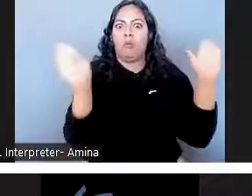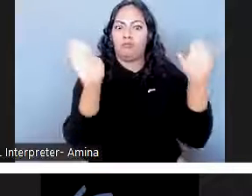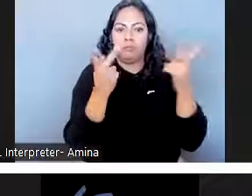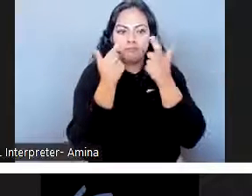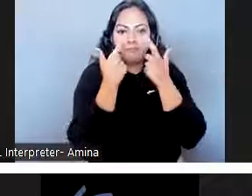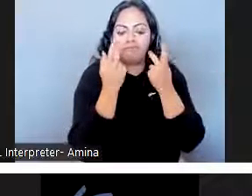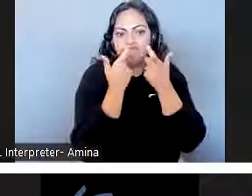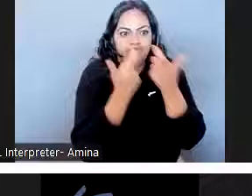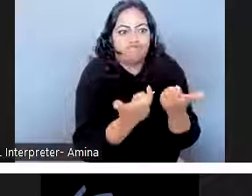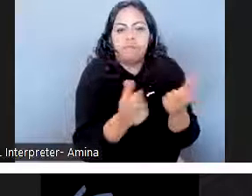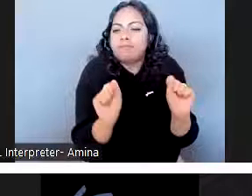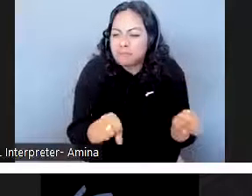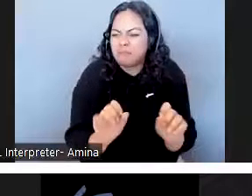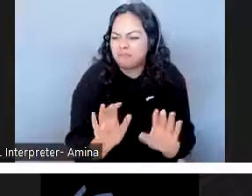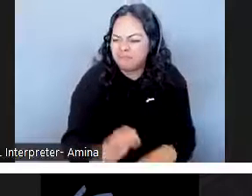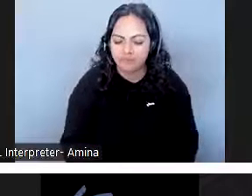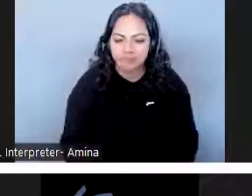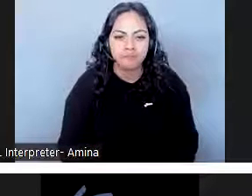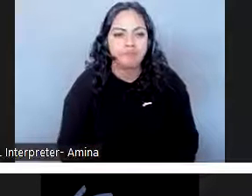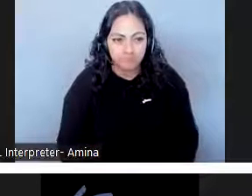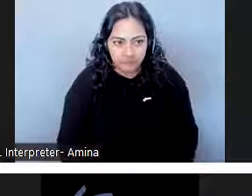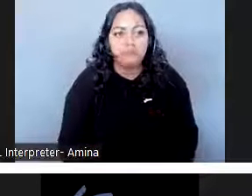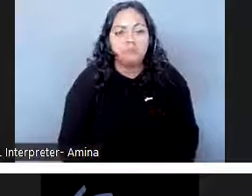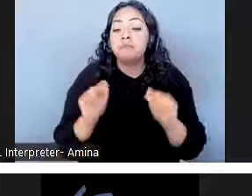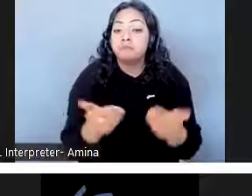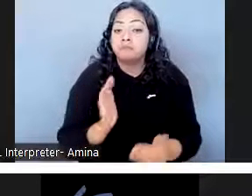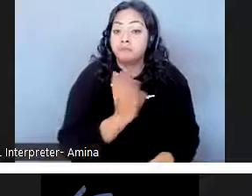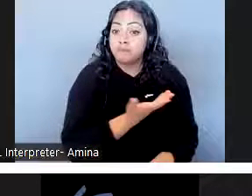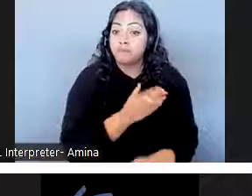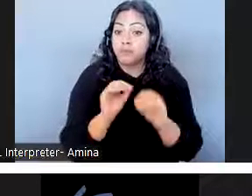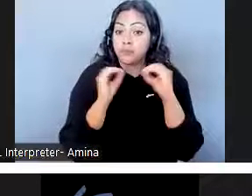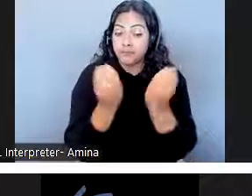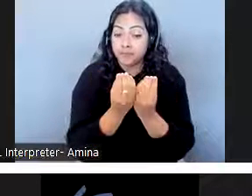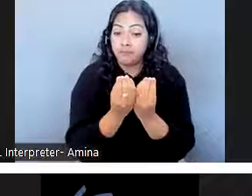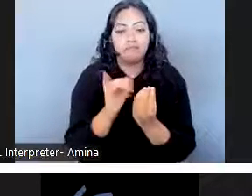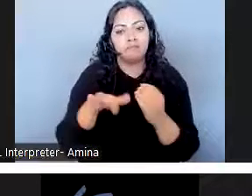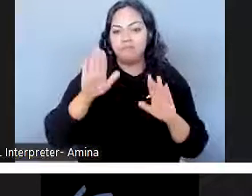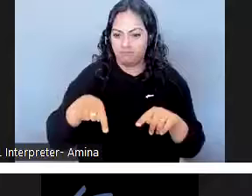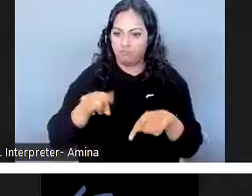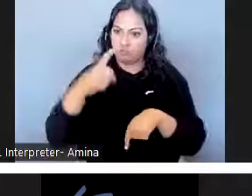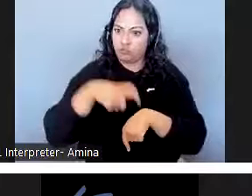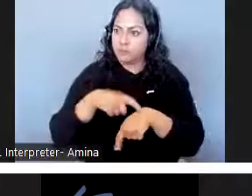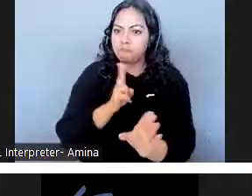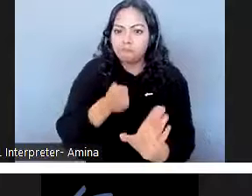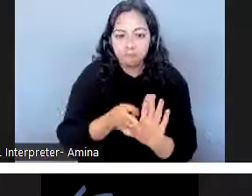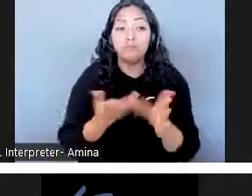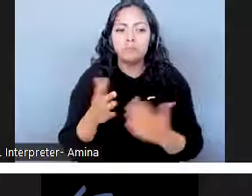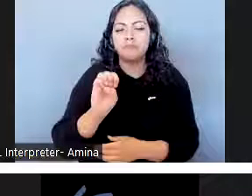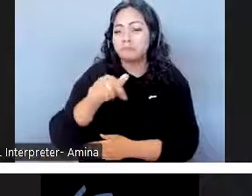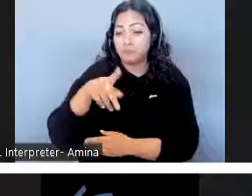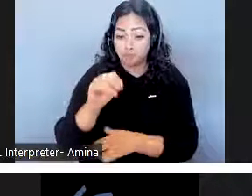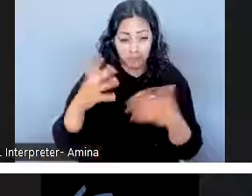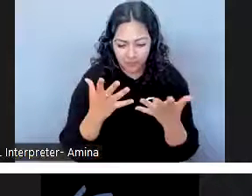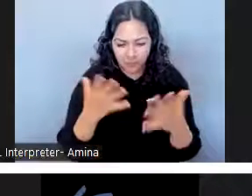Just want to give a little introduction about our organization if you haven't joined us prior webinars. Elder Abuse Prevention